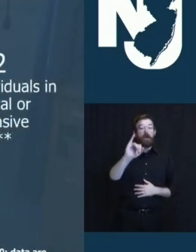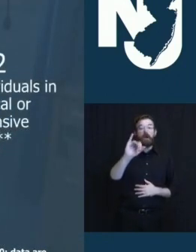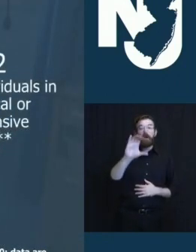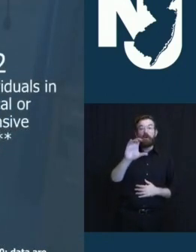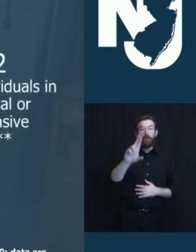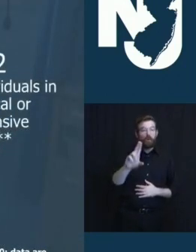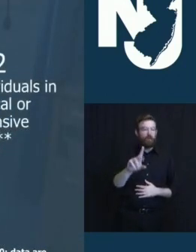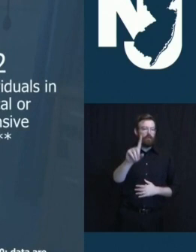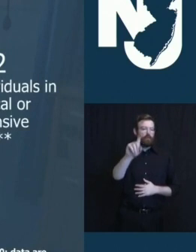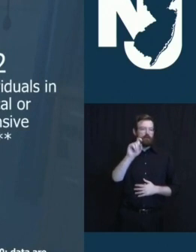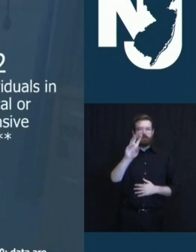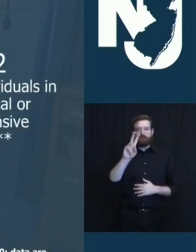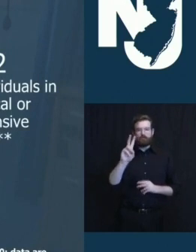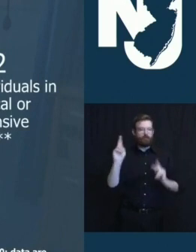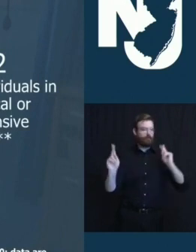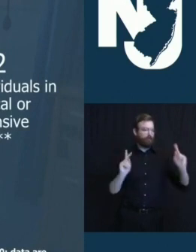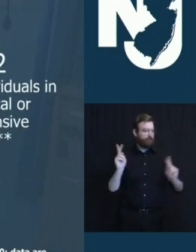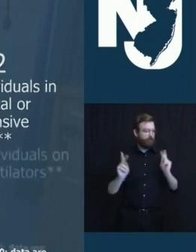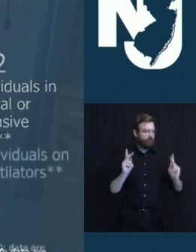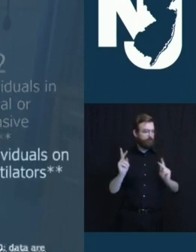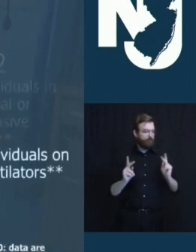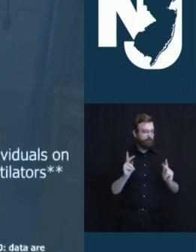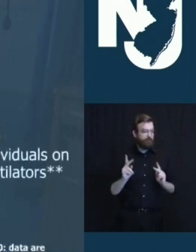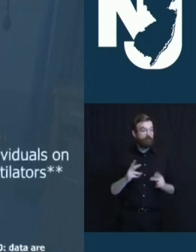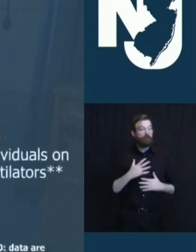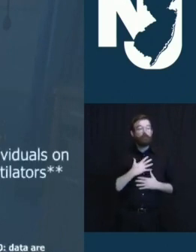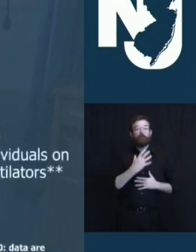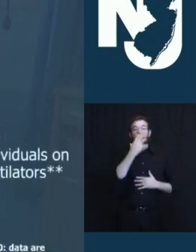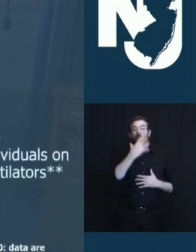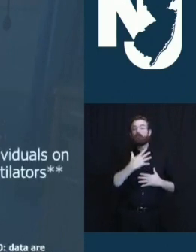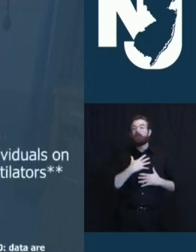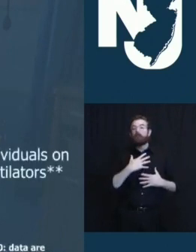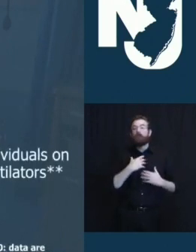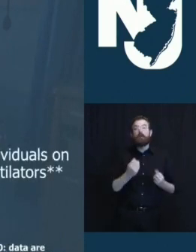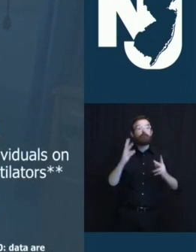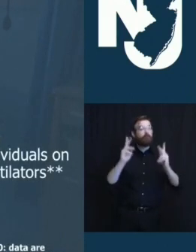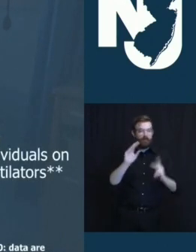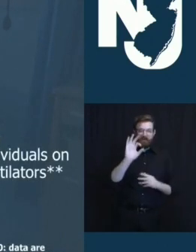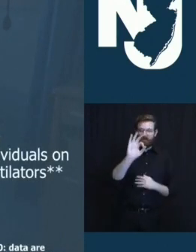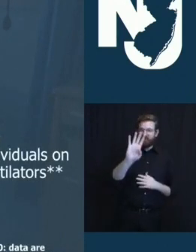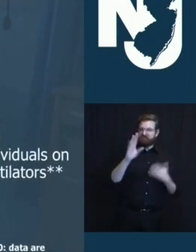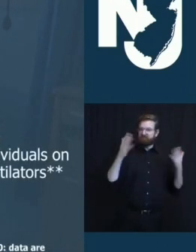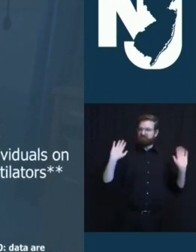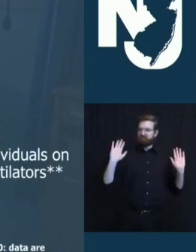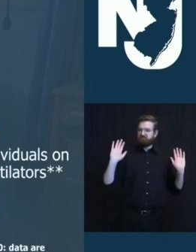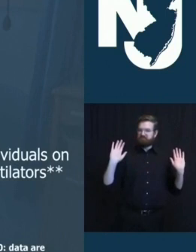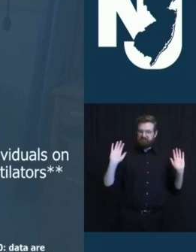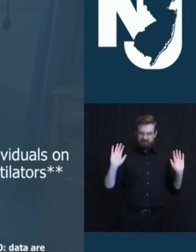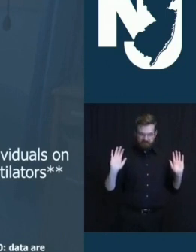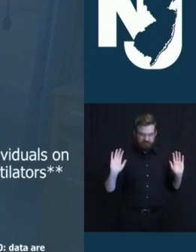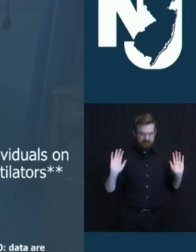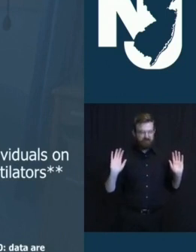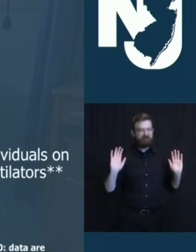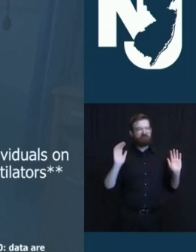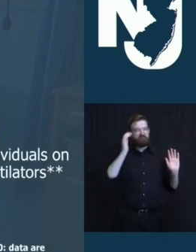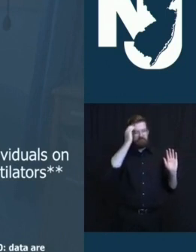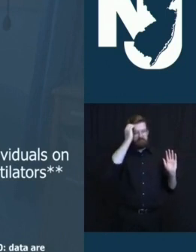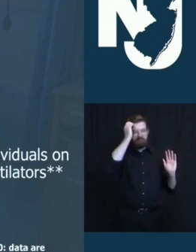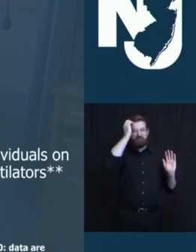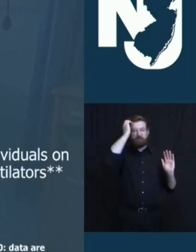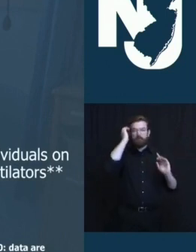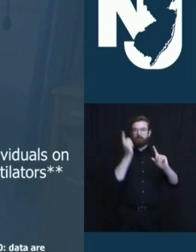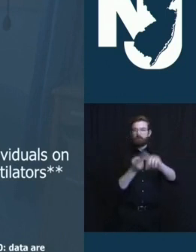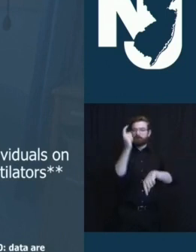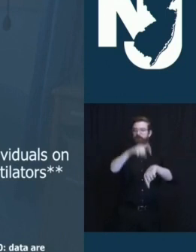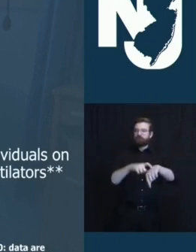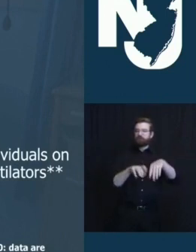were in use. That's the first time below 100 in many, many weeks. I mean, I think probably months at this point, and this